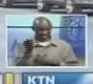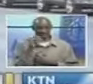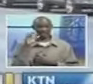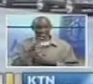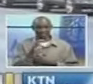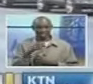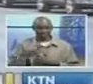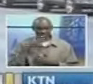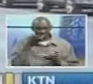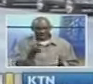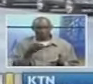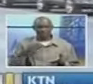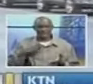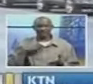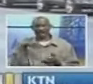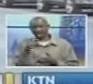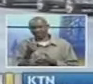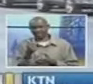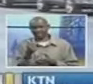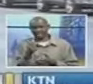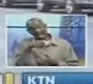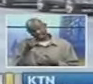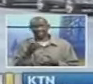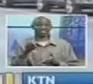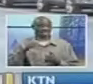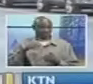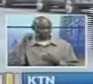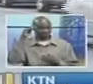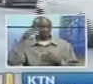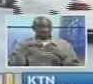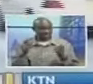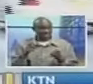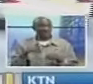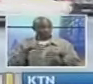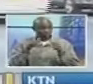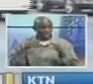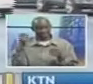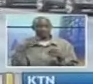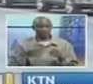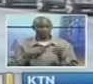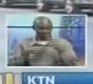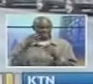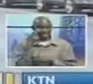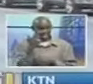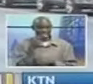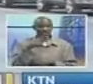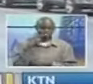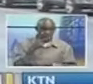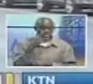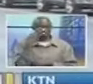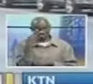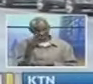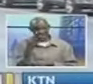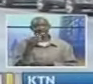The numbers of those seeking to own firearms is on the rise, but according to gun dealers in the city, only two or three